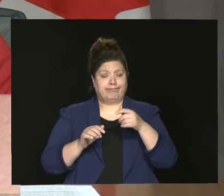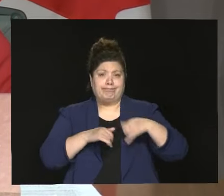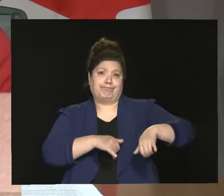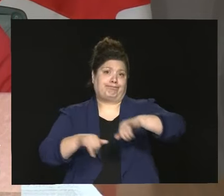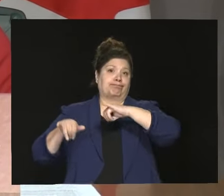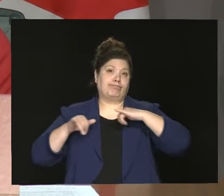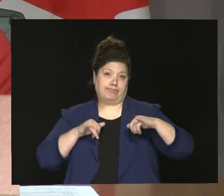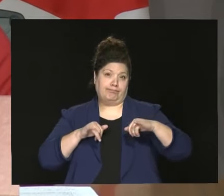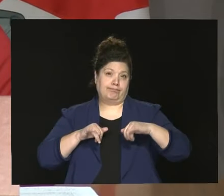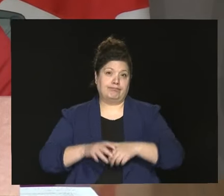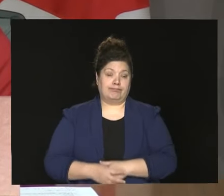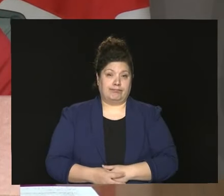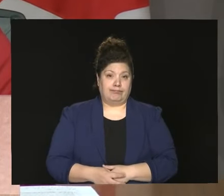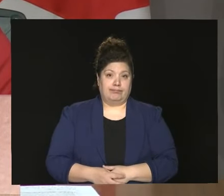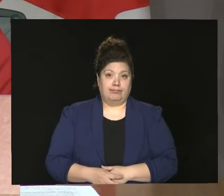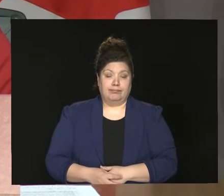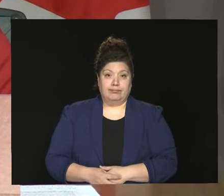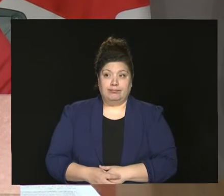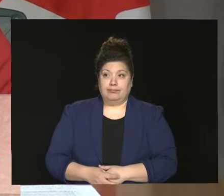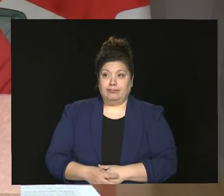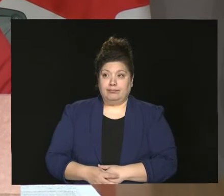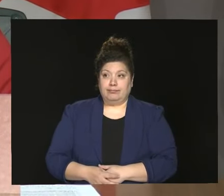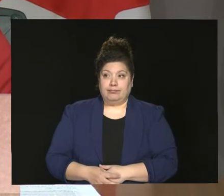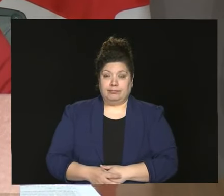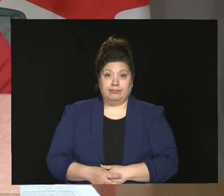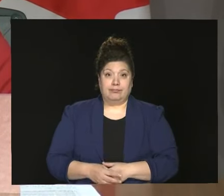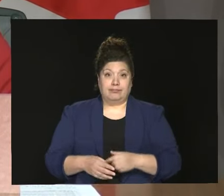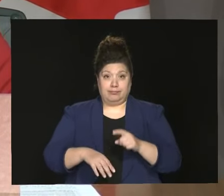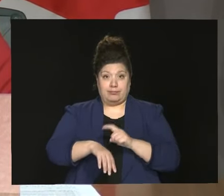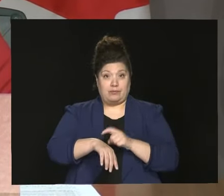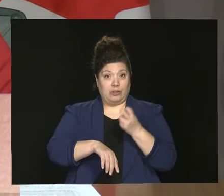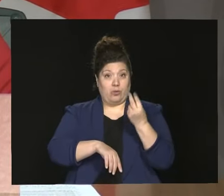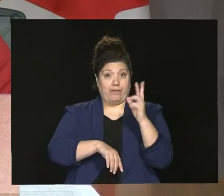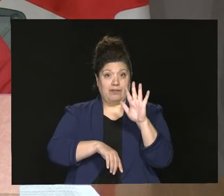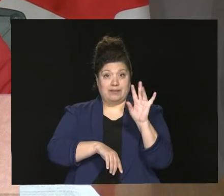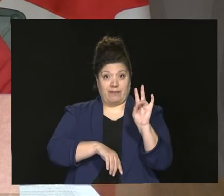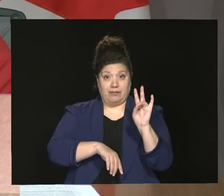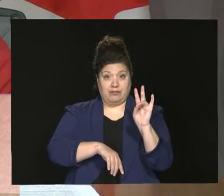All right. It's now 12:57, so we're just going to take a moment